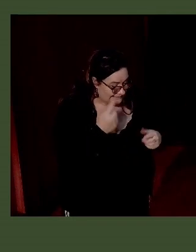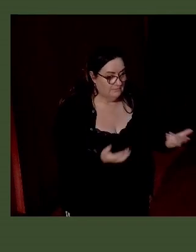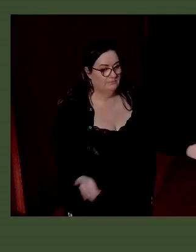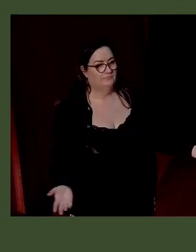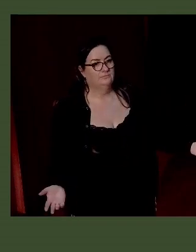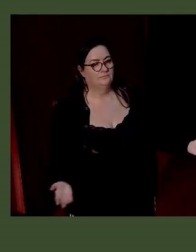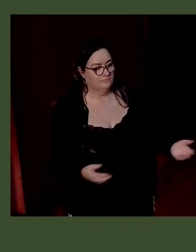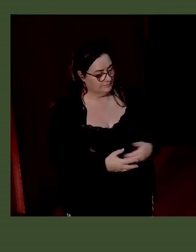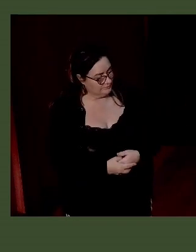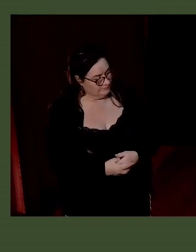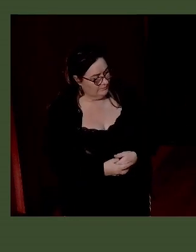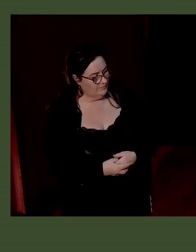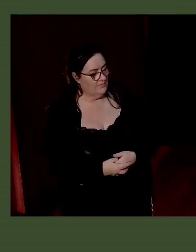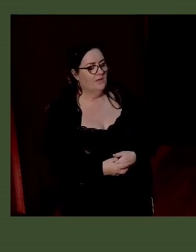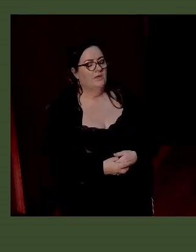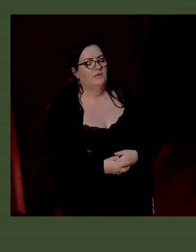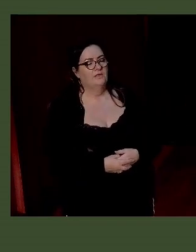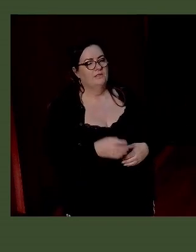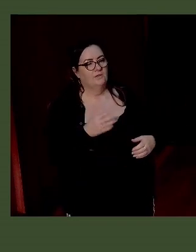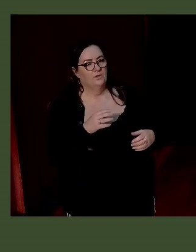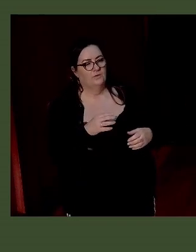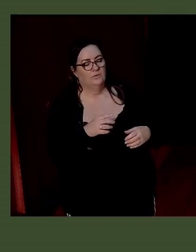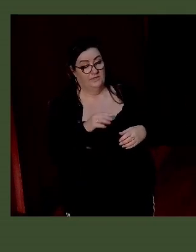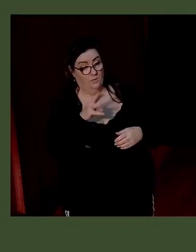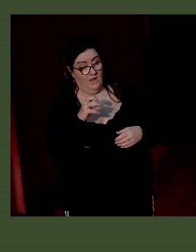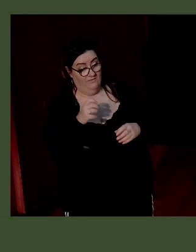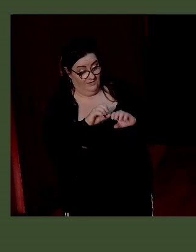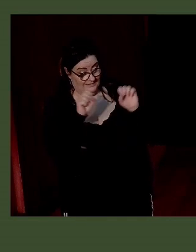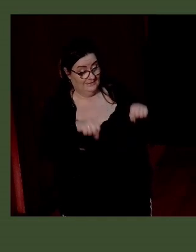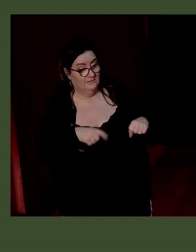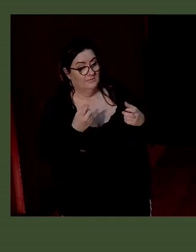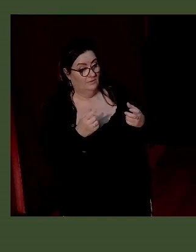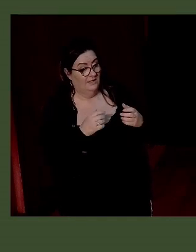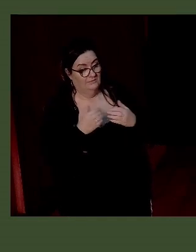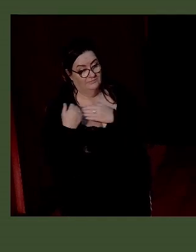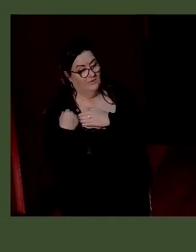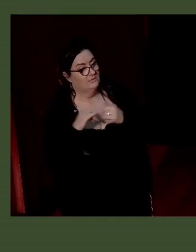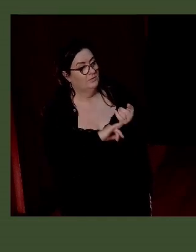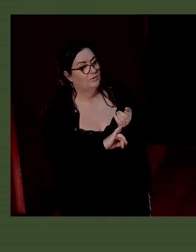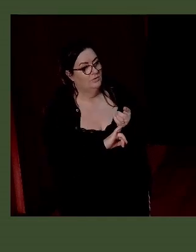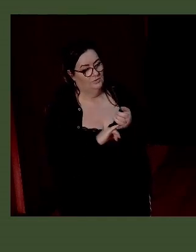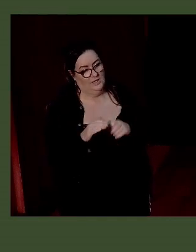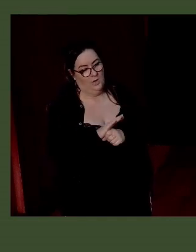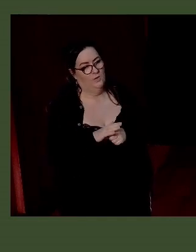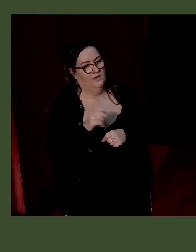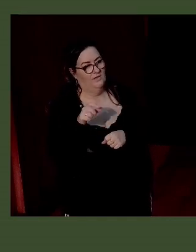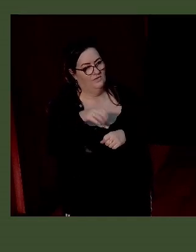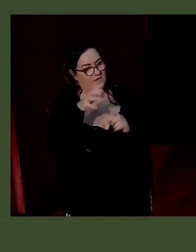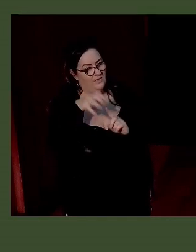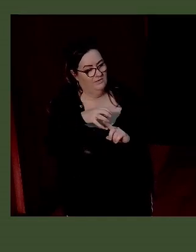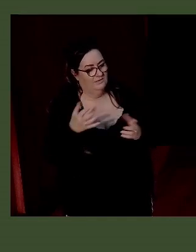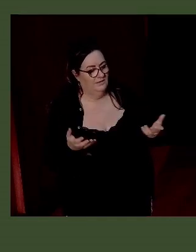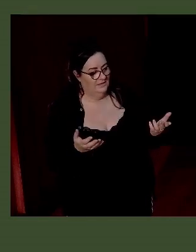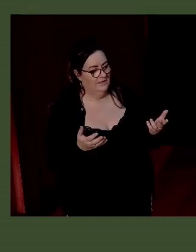of health and welfare service, with the exception of the old age pension and unemployment insurance, fell on the local authorities. Rate